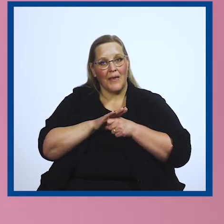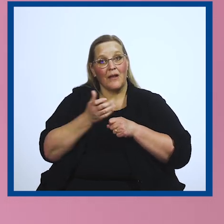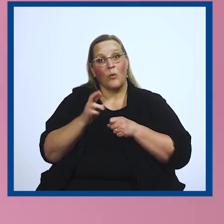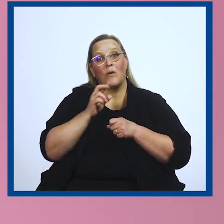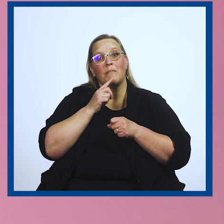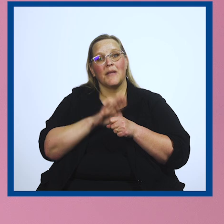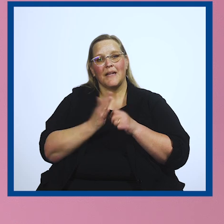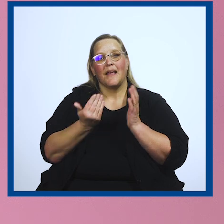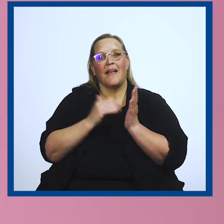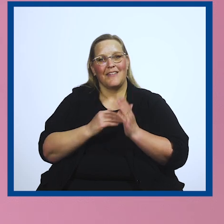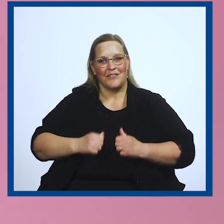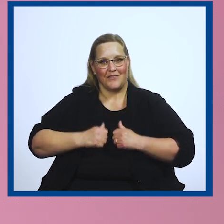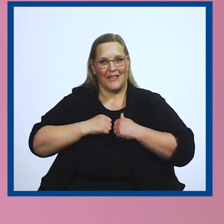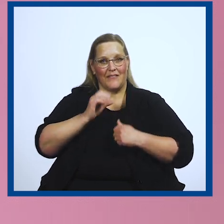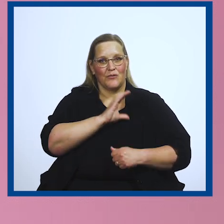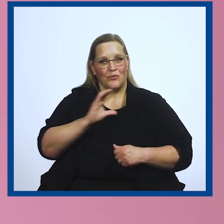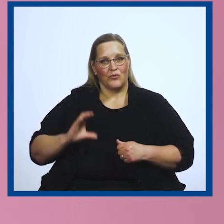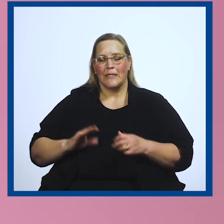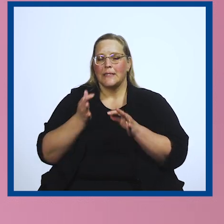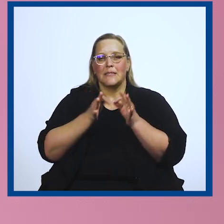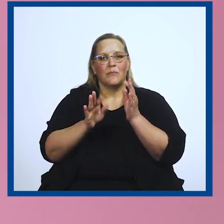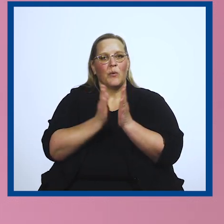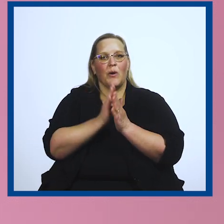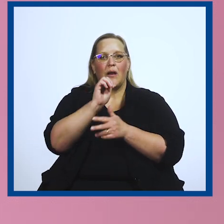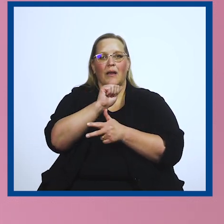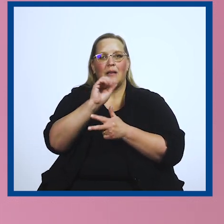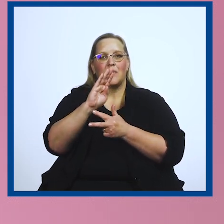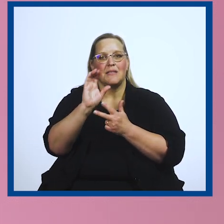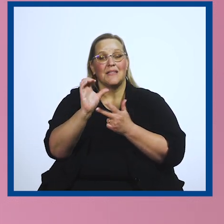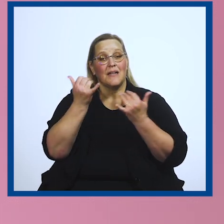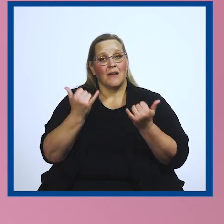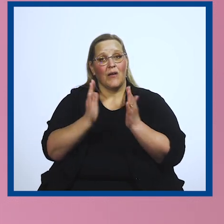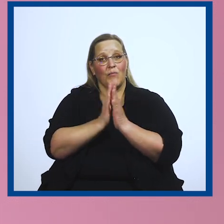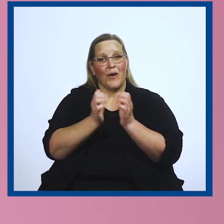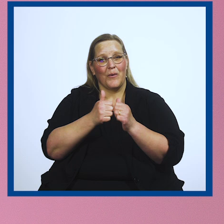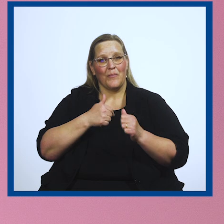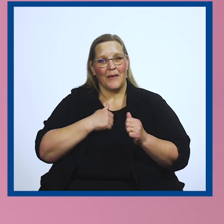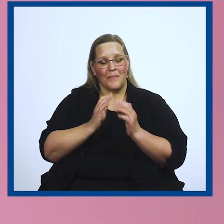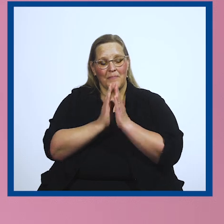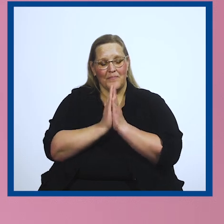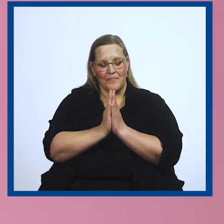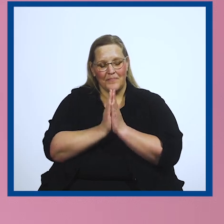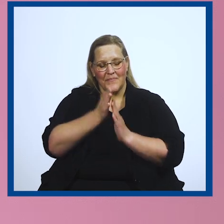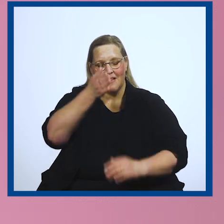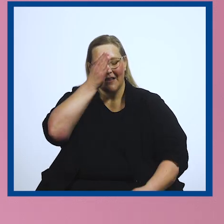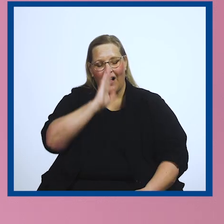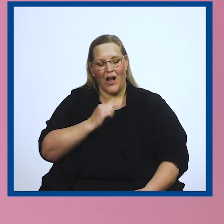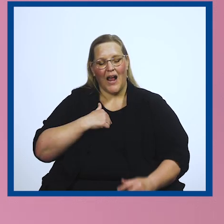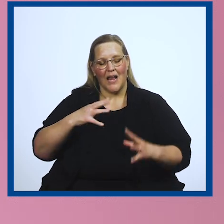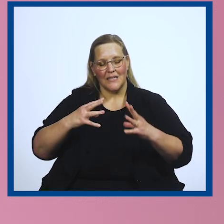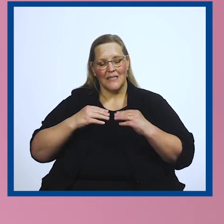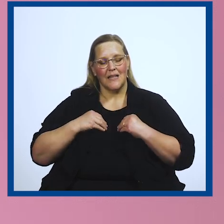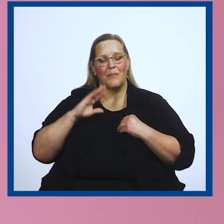Christ. It's a prayer as simple as ABC. Right now, just close your eyes and pray this prayer with me. God, I